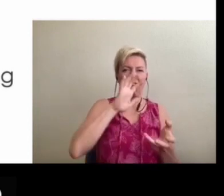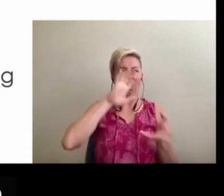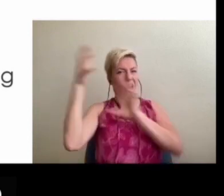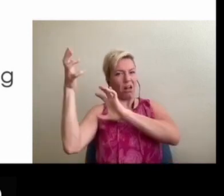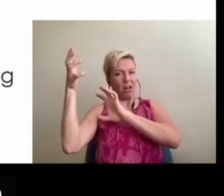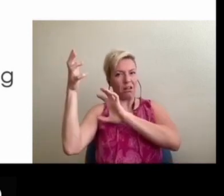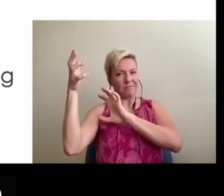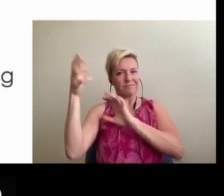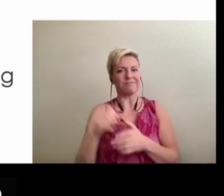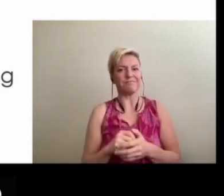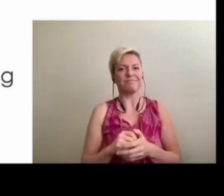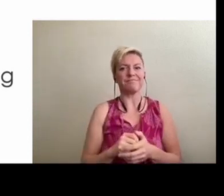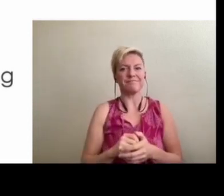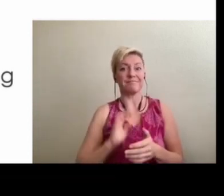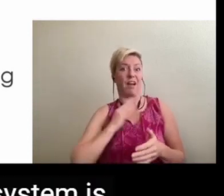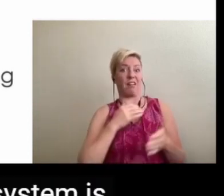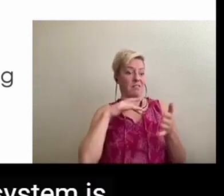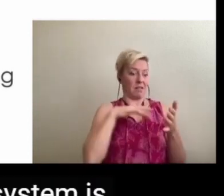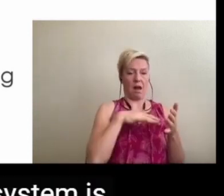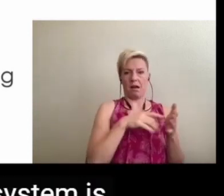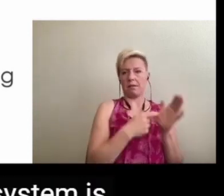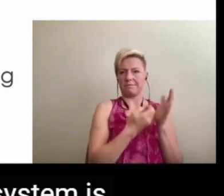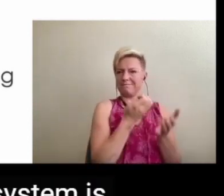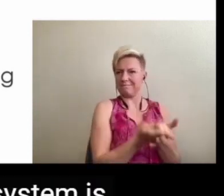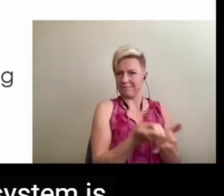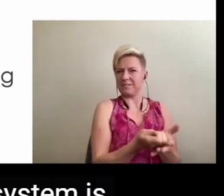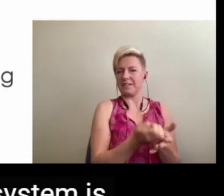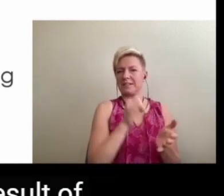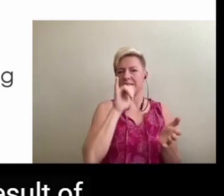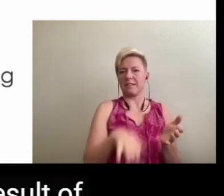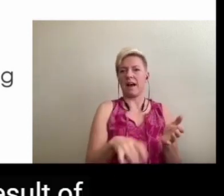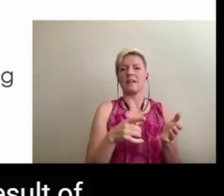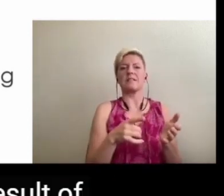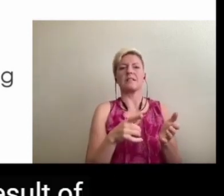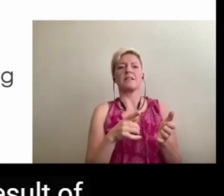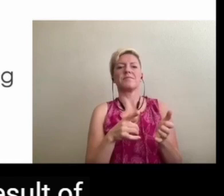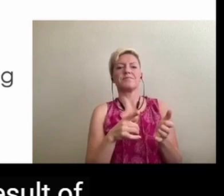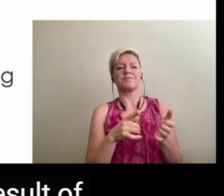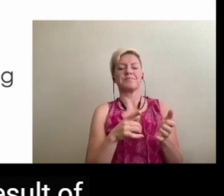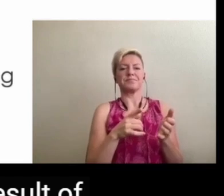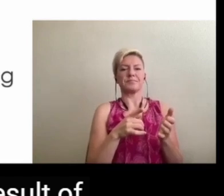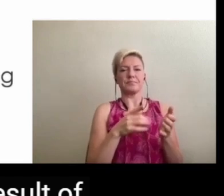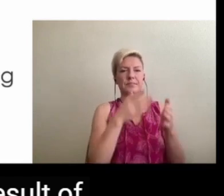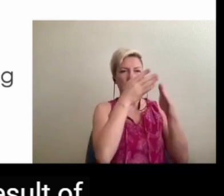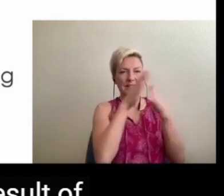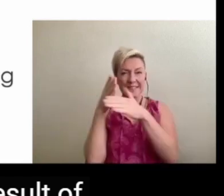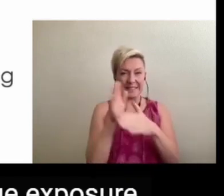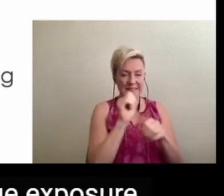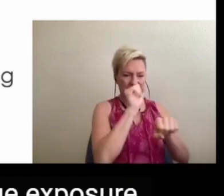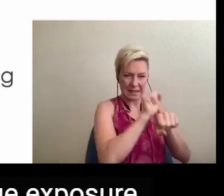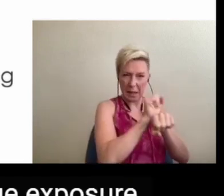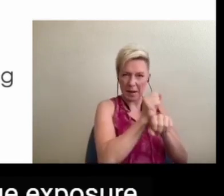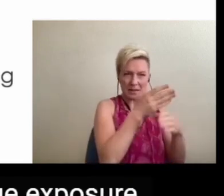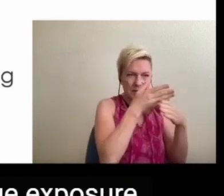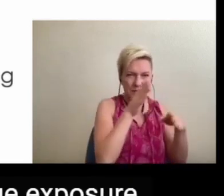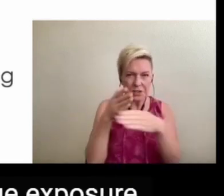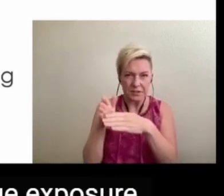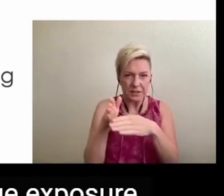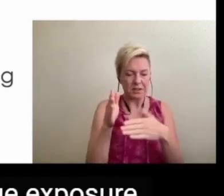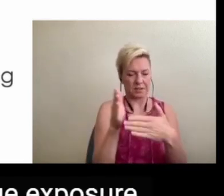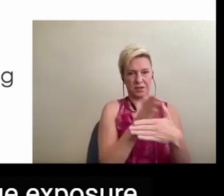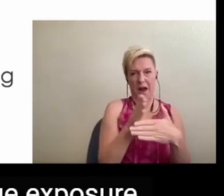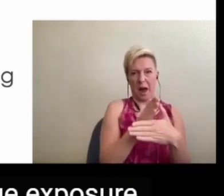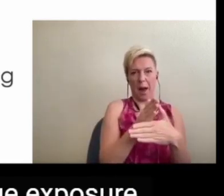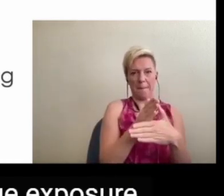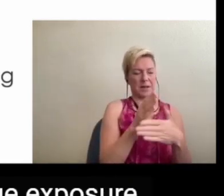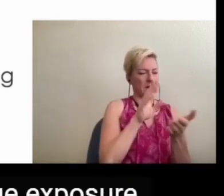not maladaptive. The architecture of their reading system is just differently organized as a result of their unique educational